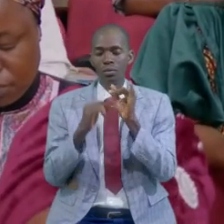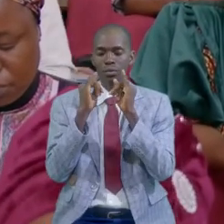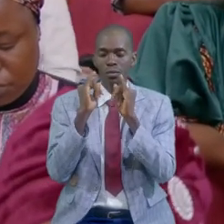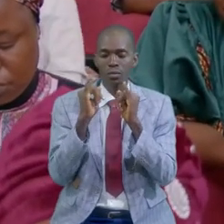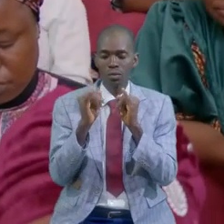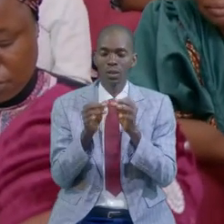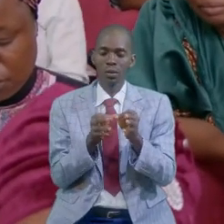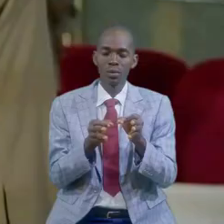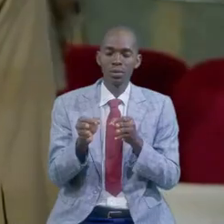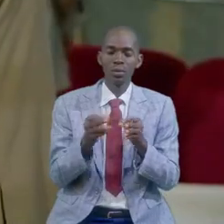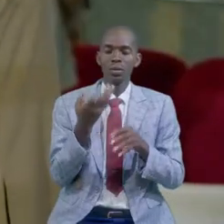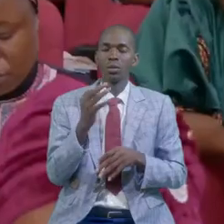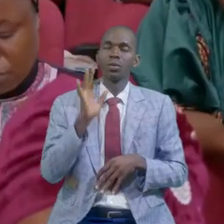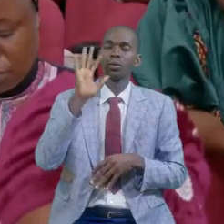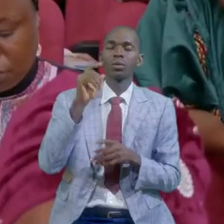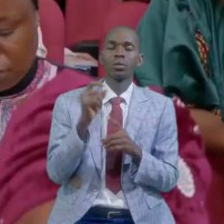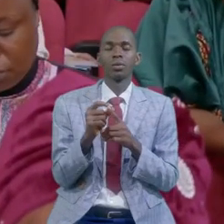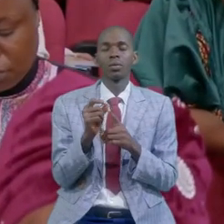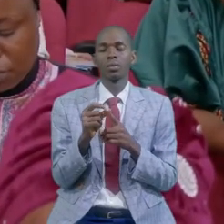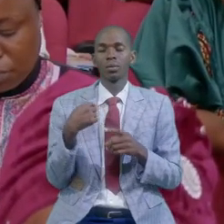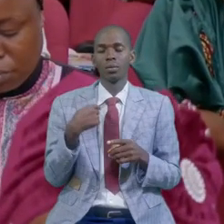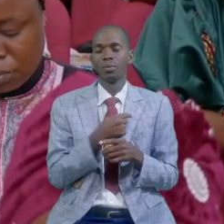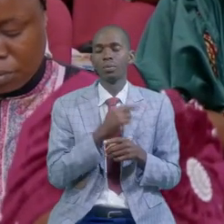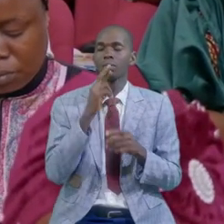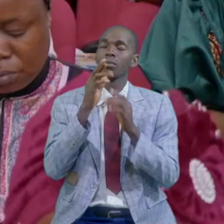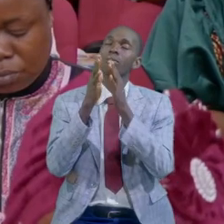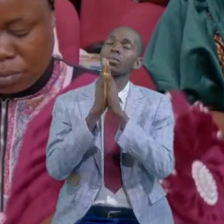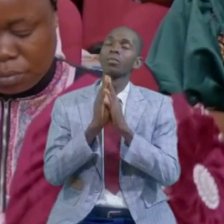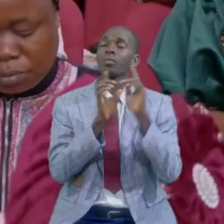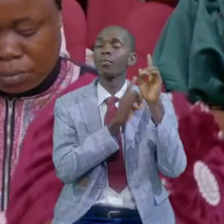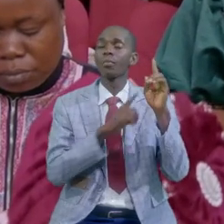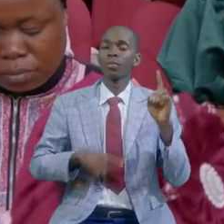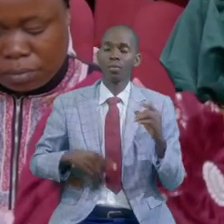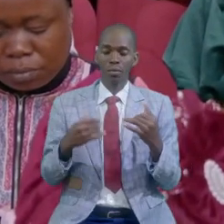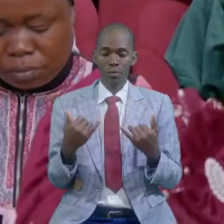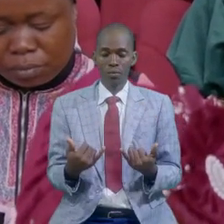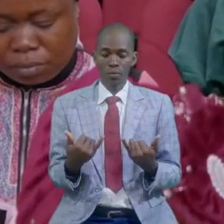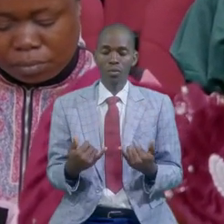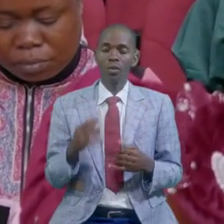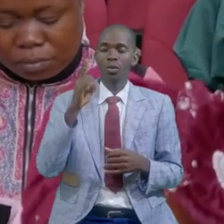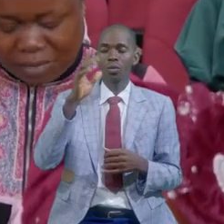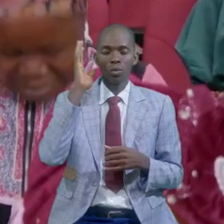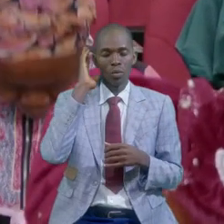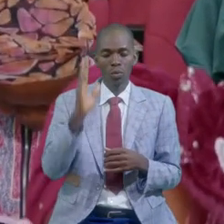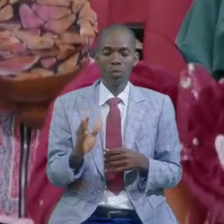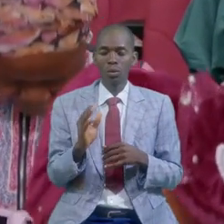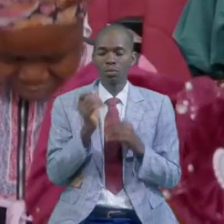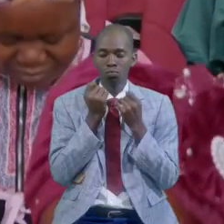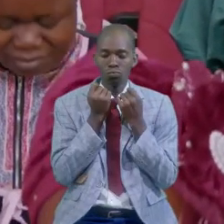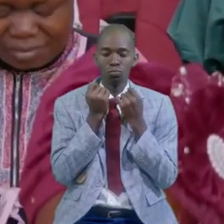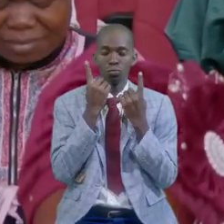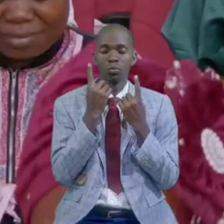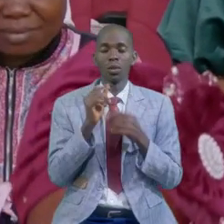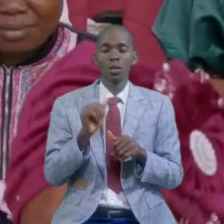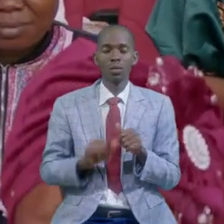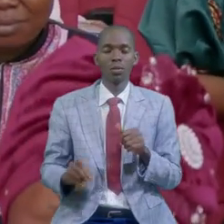exposition of your word. We're asking, Lord, today, you wake up everyone.